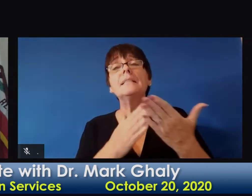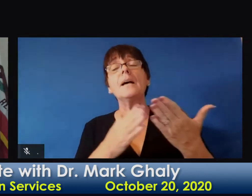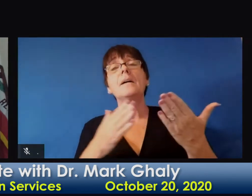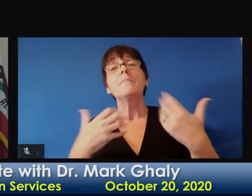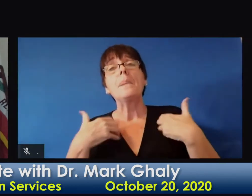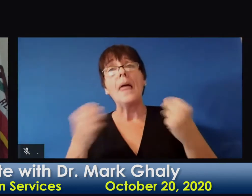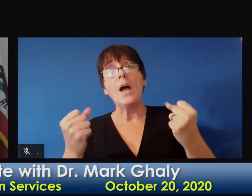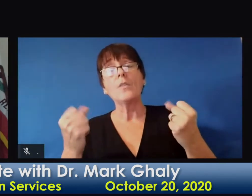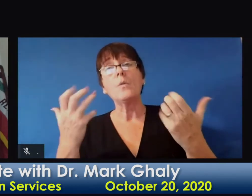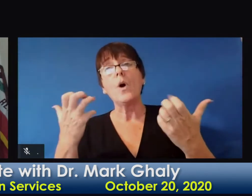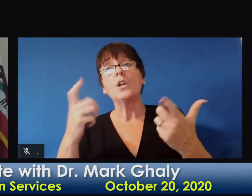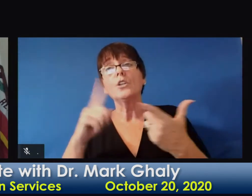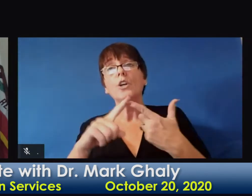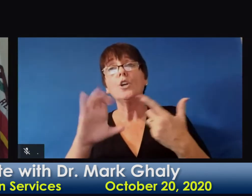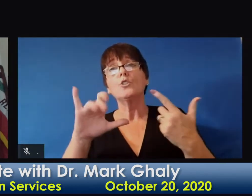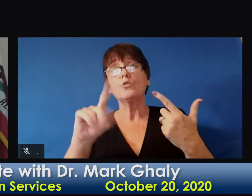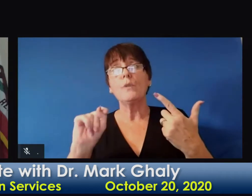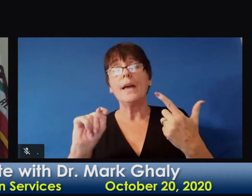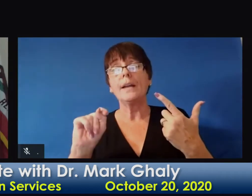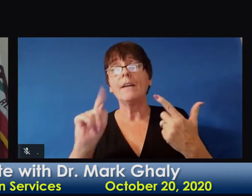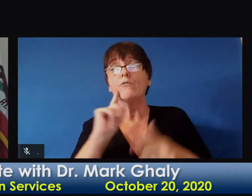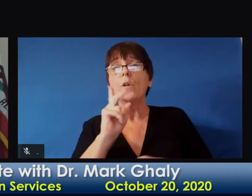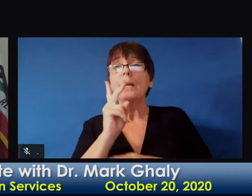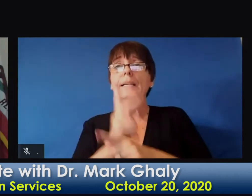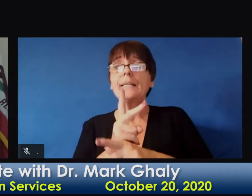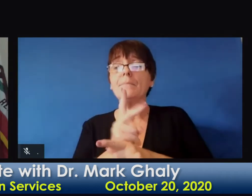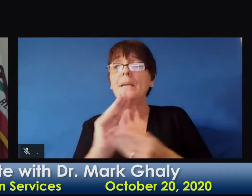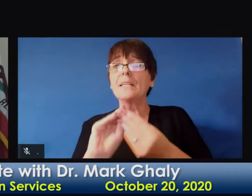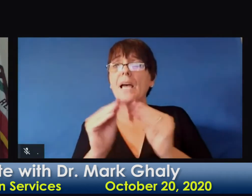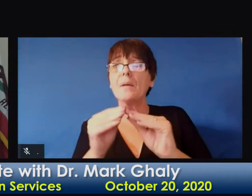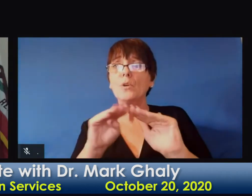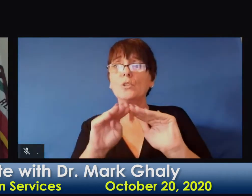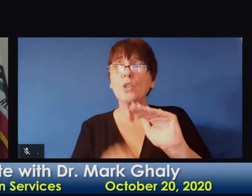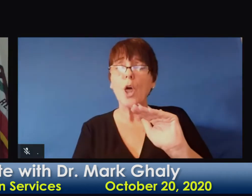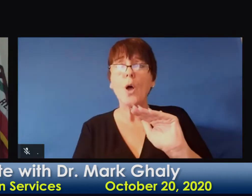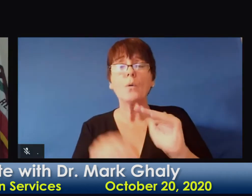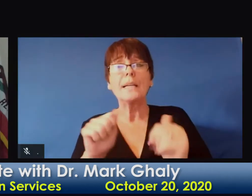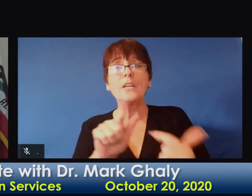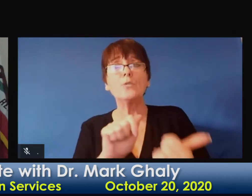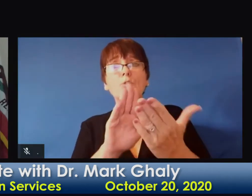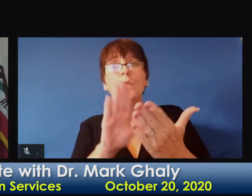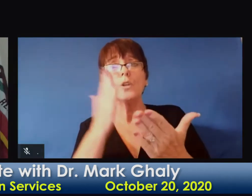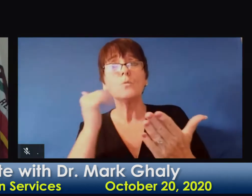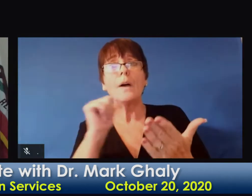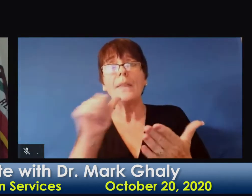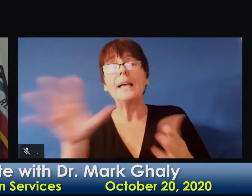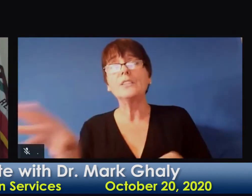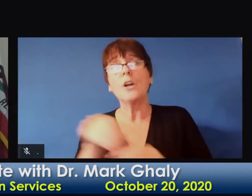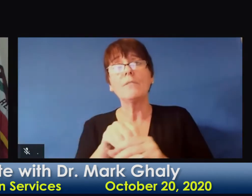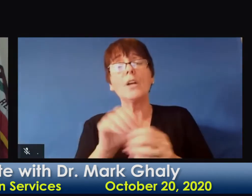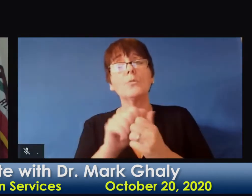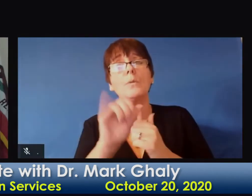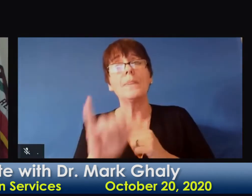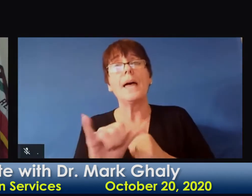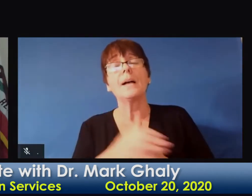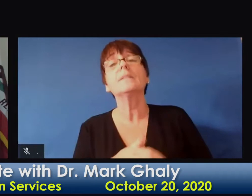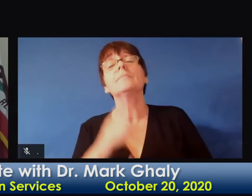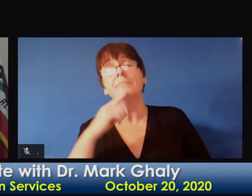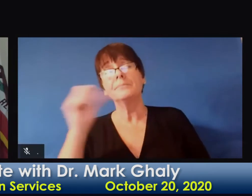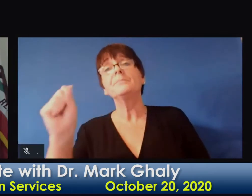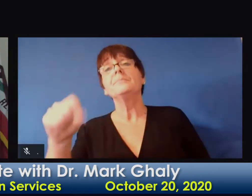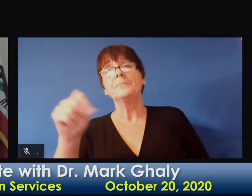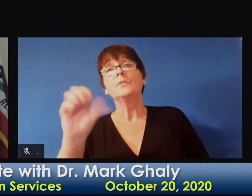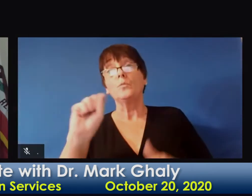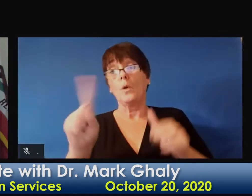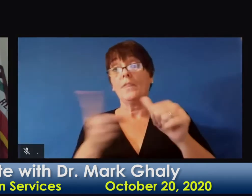talked about they want a credit for constantly keeping hospital numbers low. Could you address why that's not factored into the rate, please? Yeah, so on